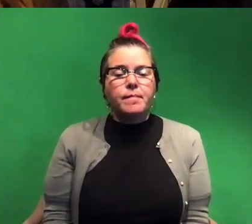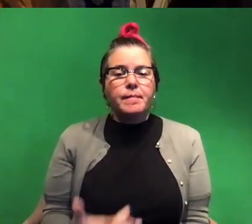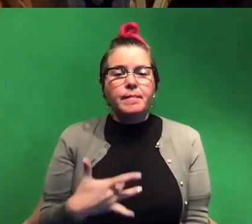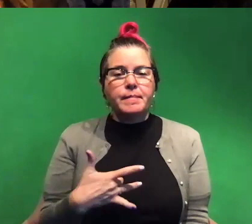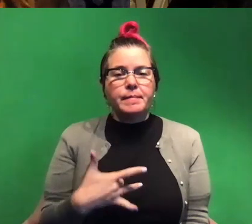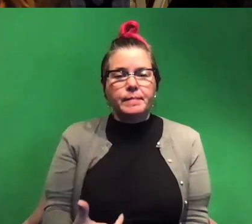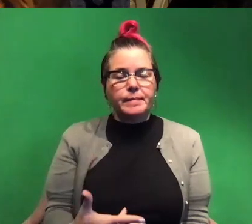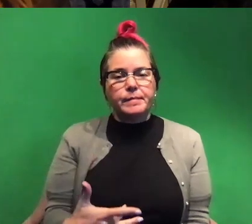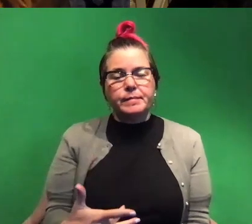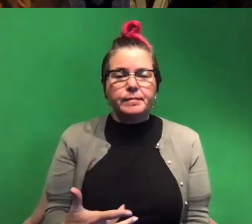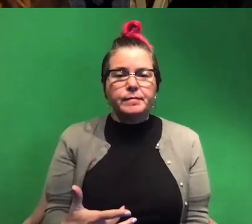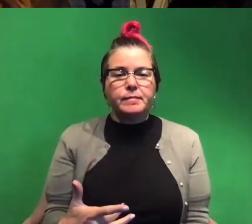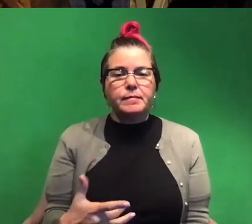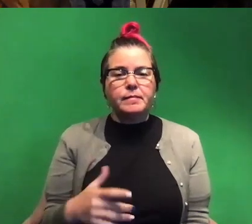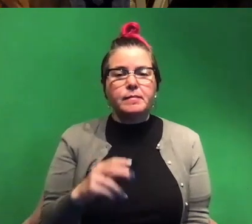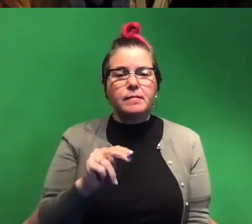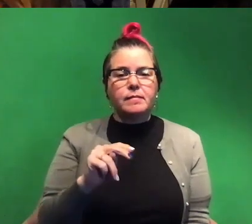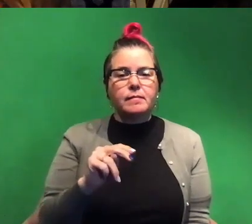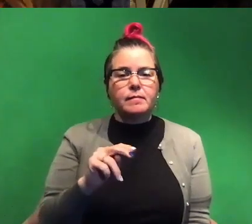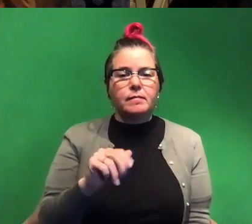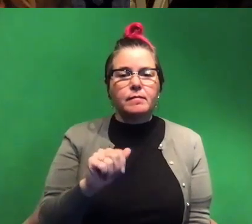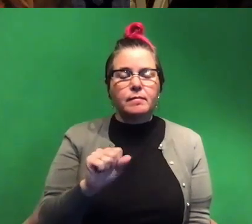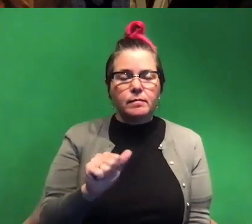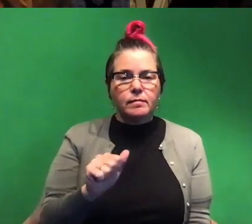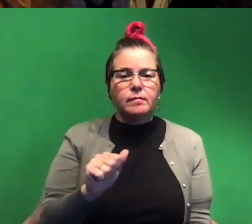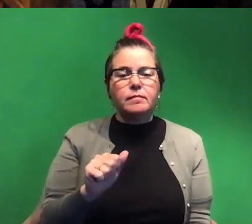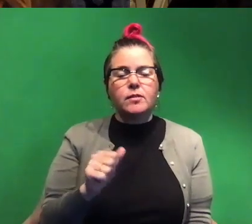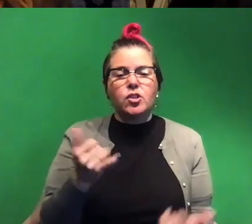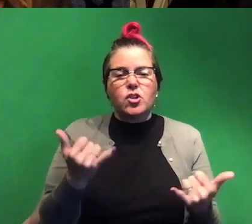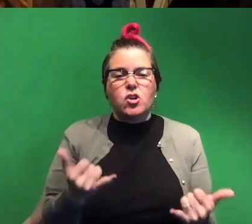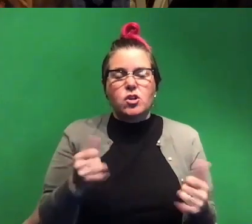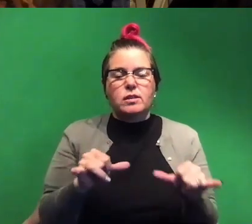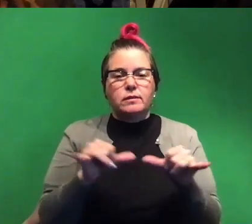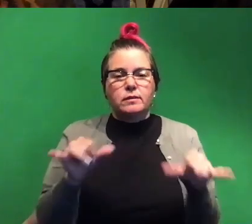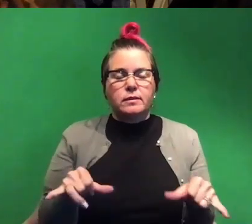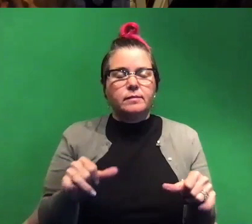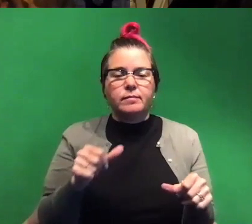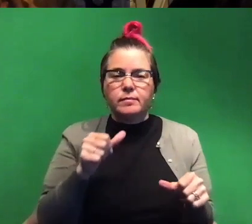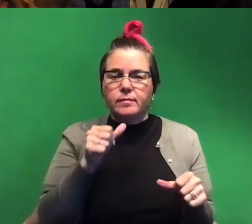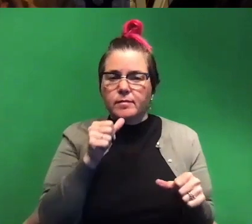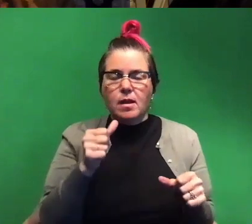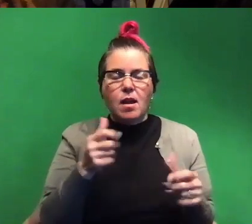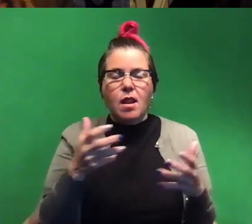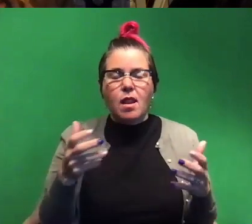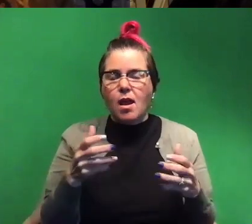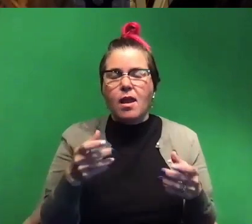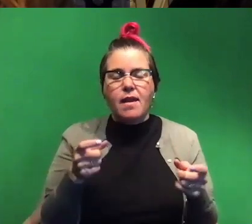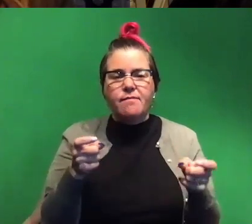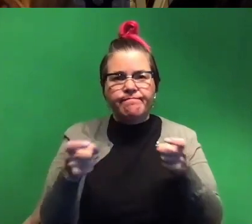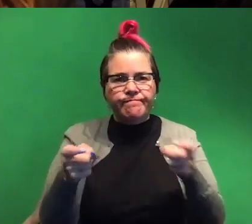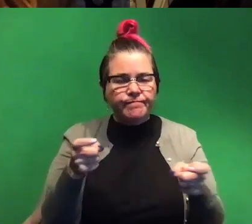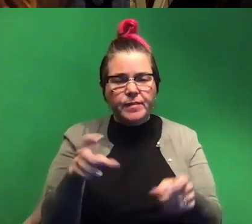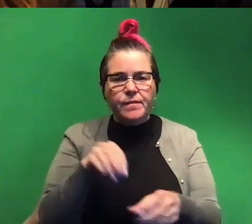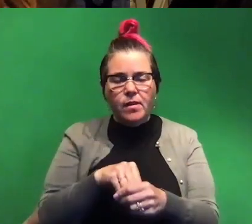for ascent and descent, for current systems, there's not much piloting required, and they're mainly